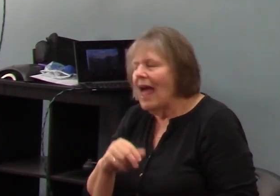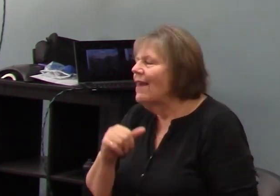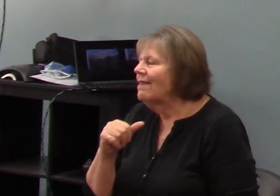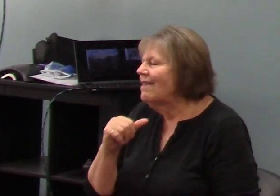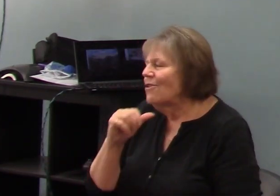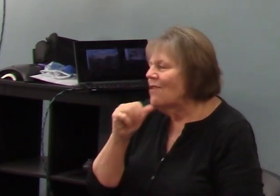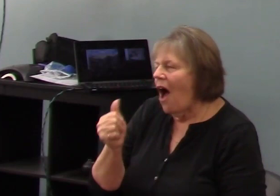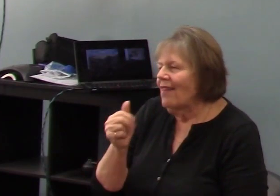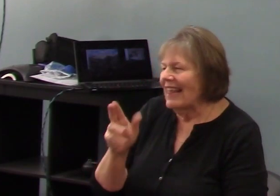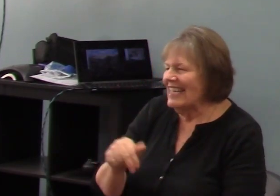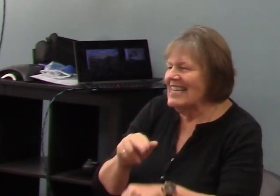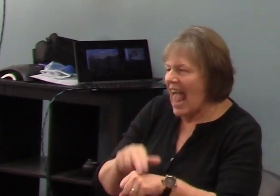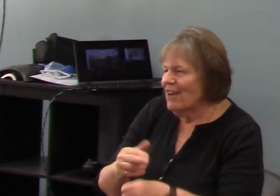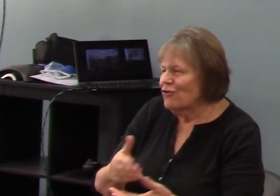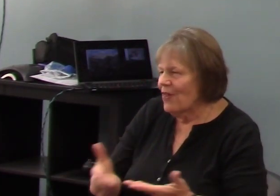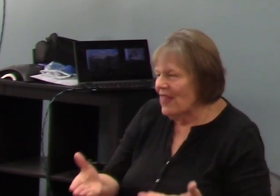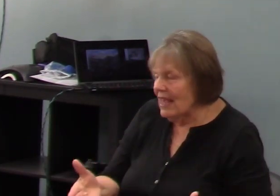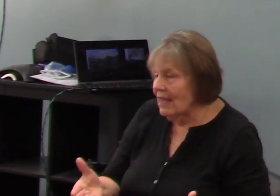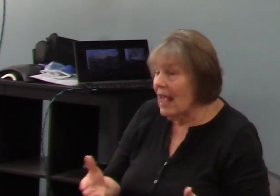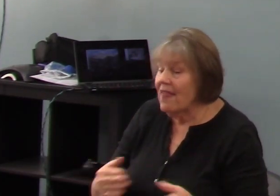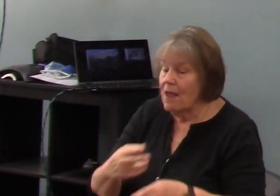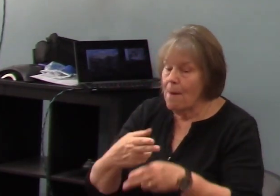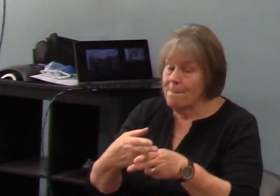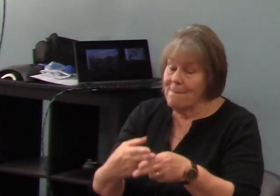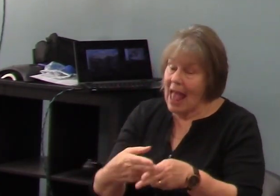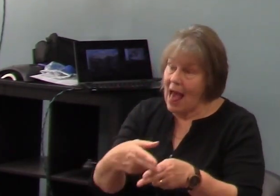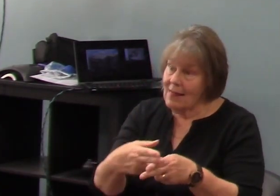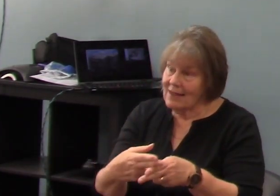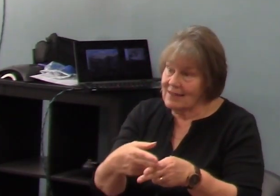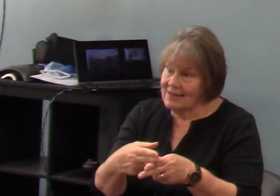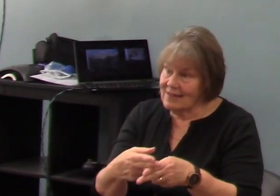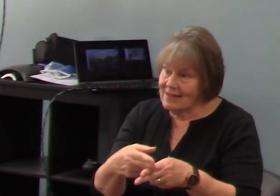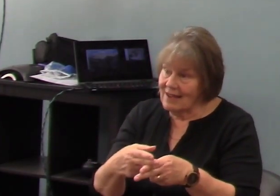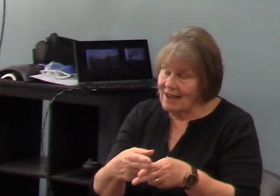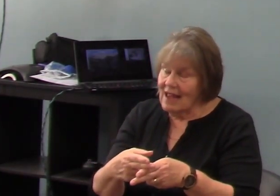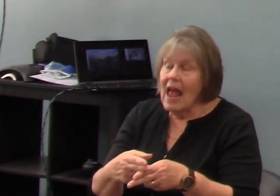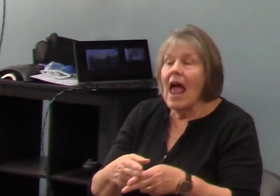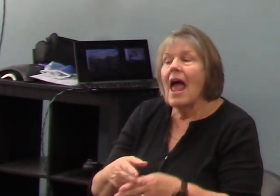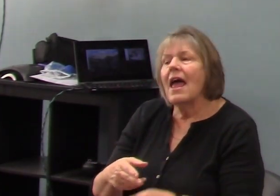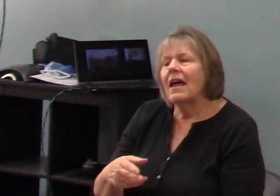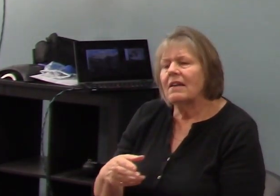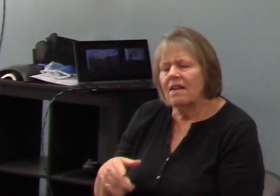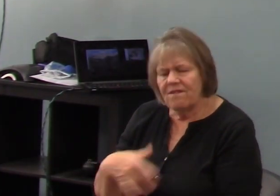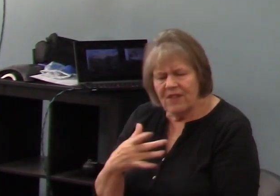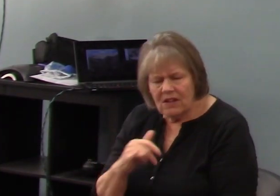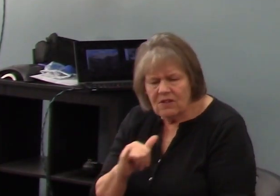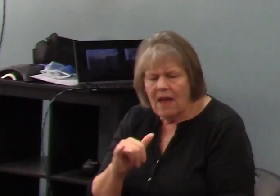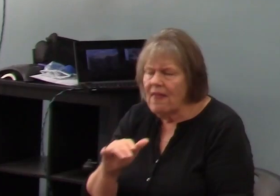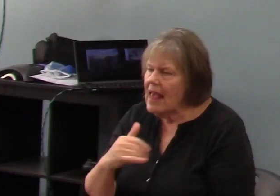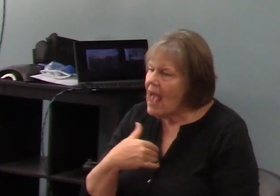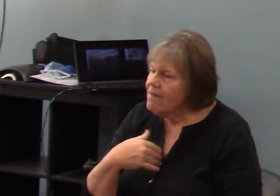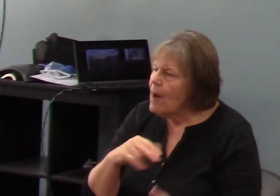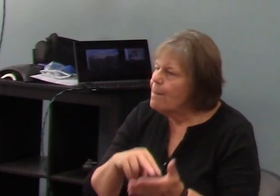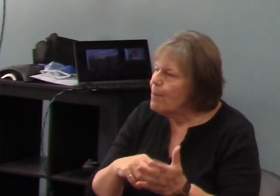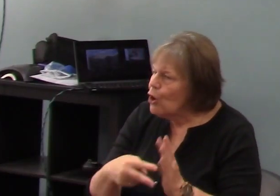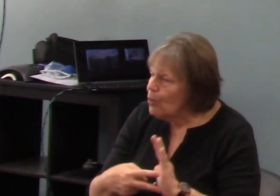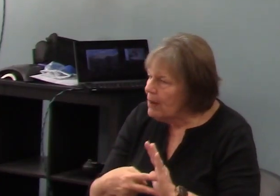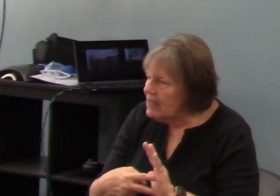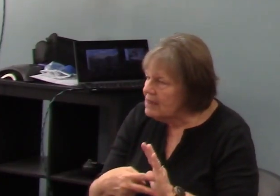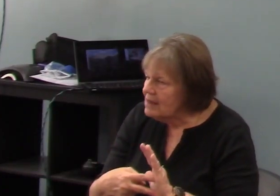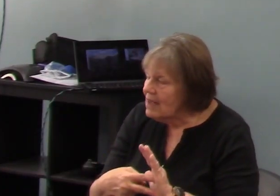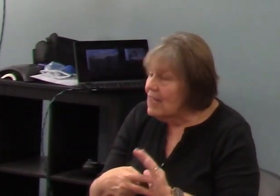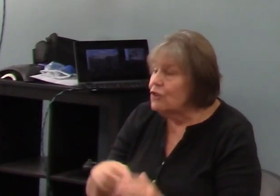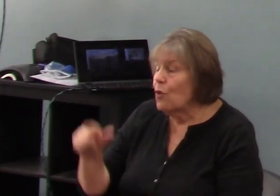finely balanced, and they also seem to be there for a purpose. All three of those things together, the low probability, the fact that these are sort